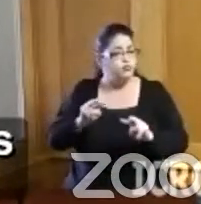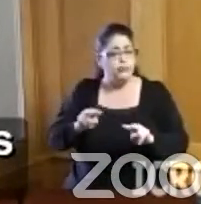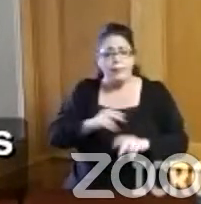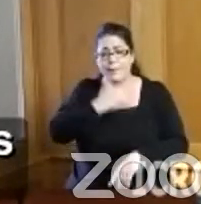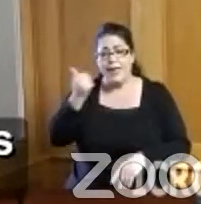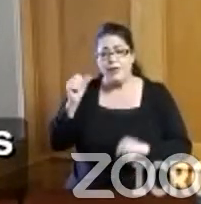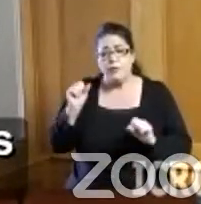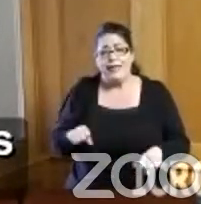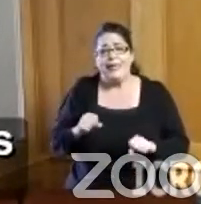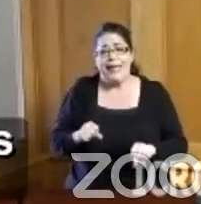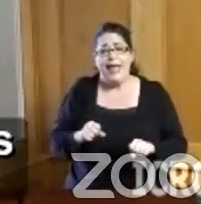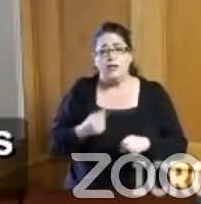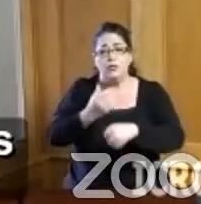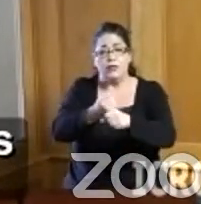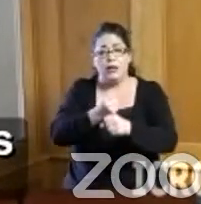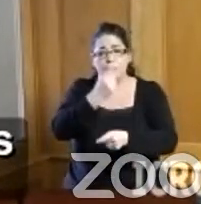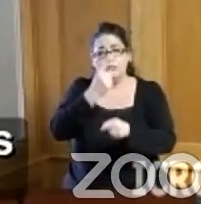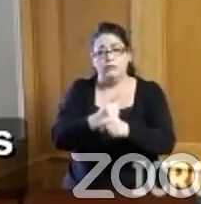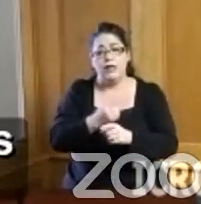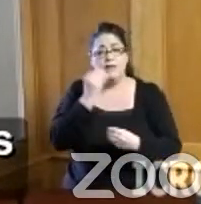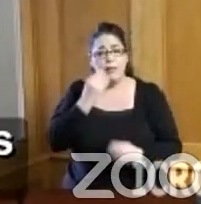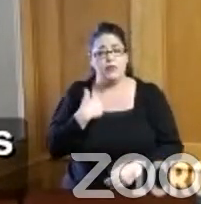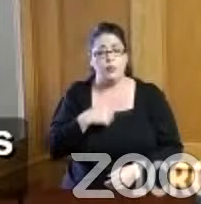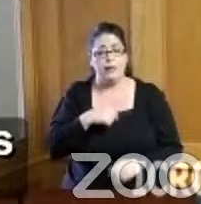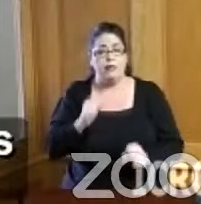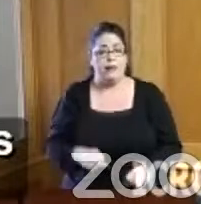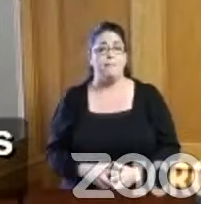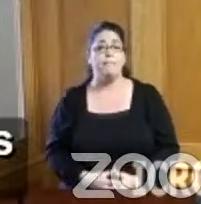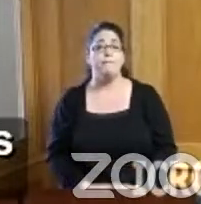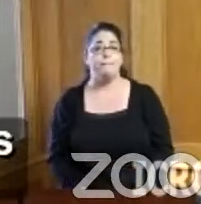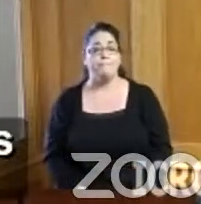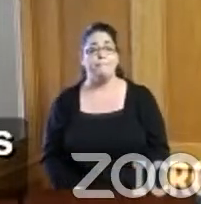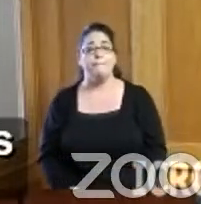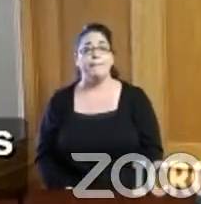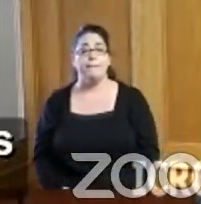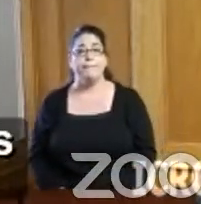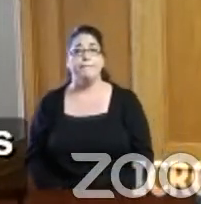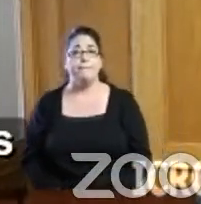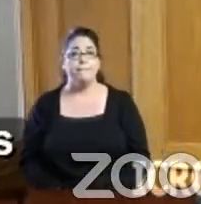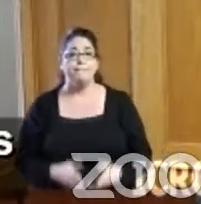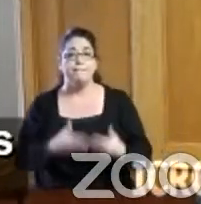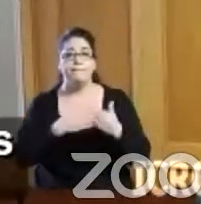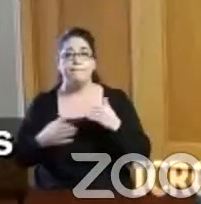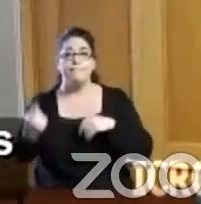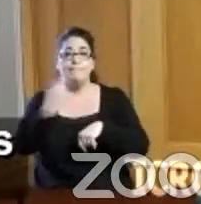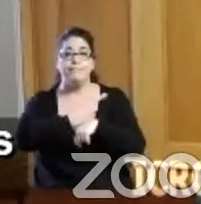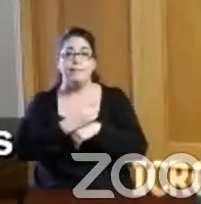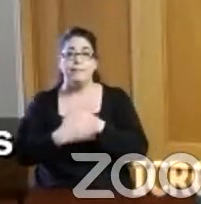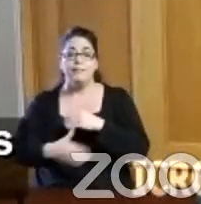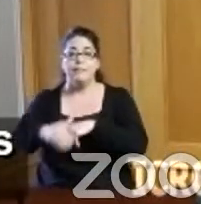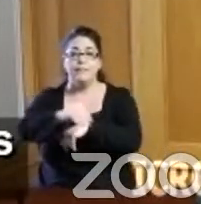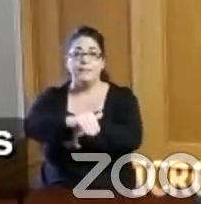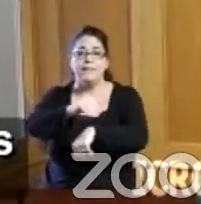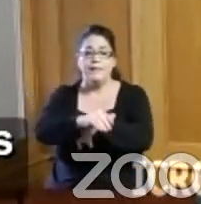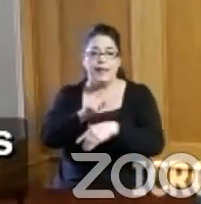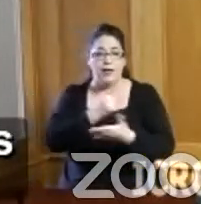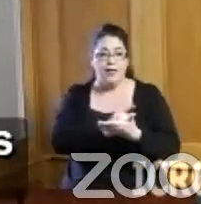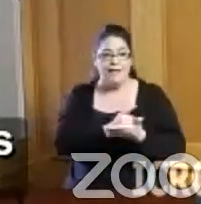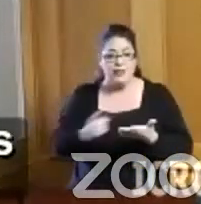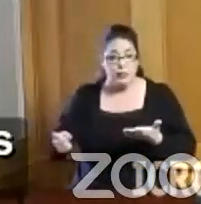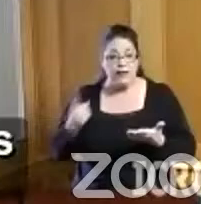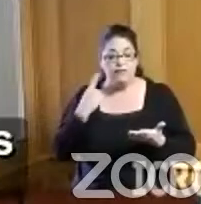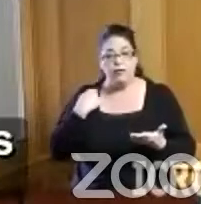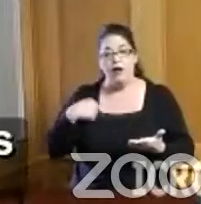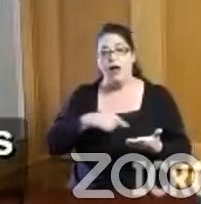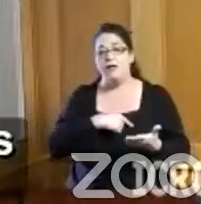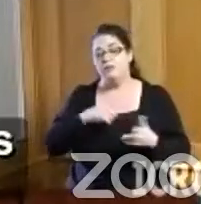best we can to get with the information that we have. Mm-hmm. So this will take, you know, the rest of the day, the rest of the evening, probably the rest of the week for us to really